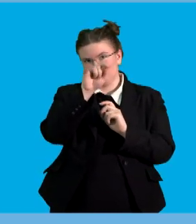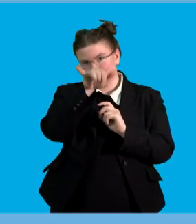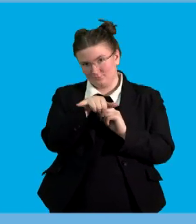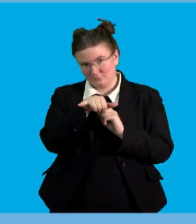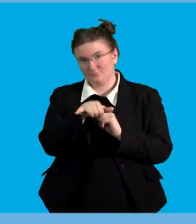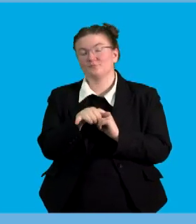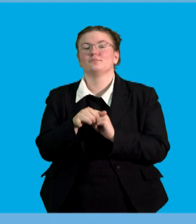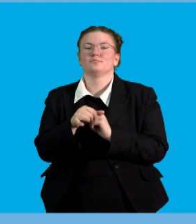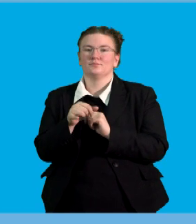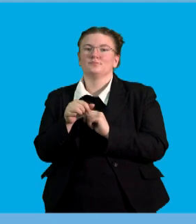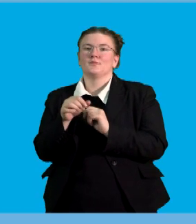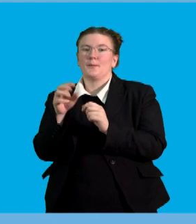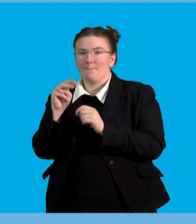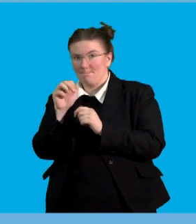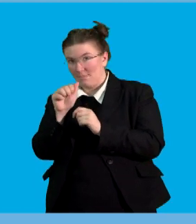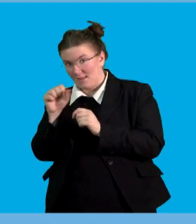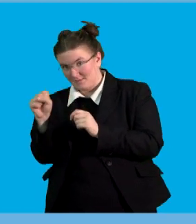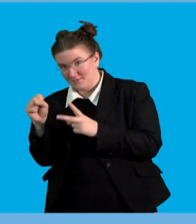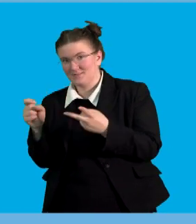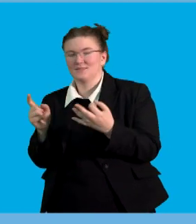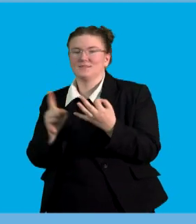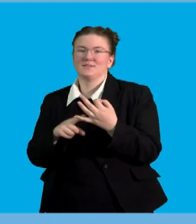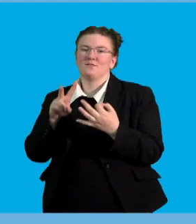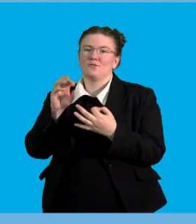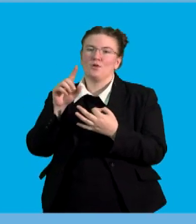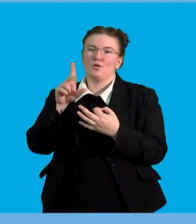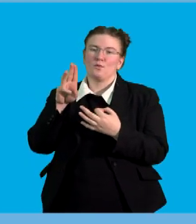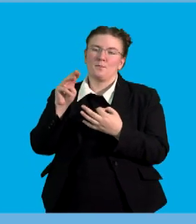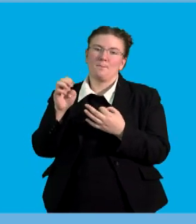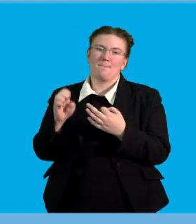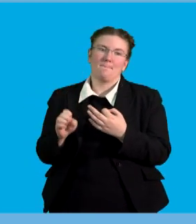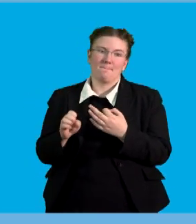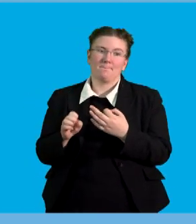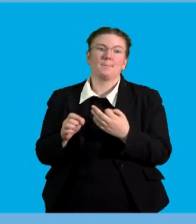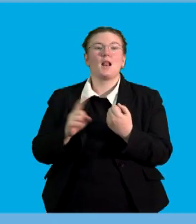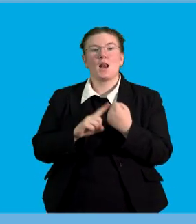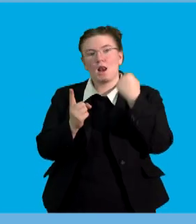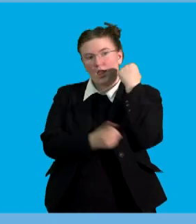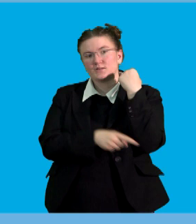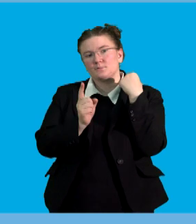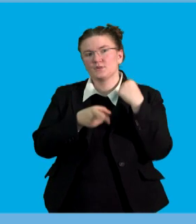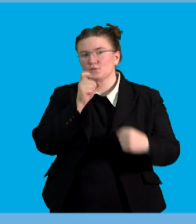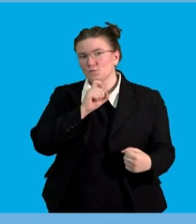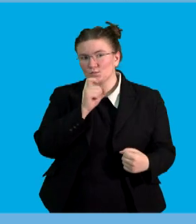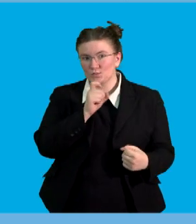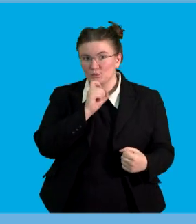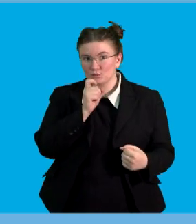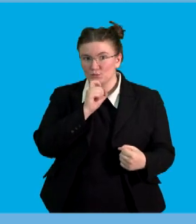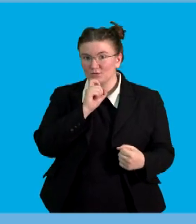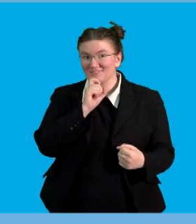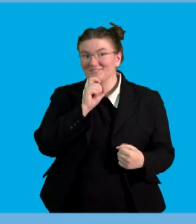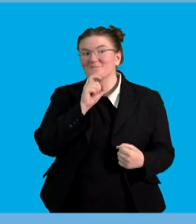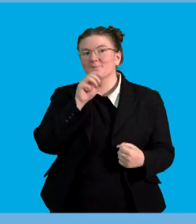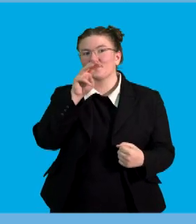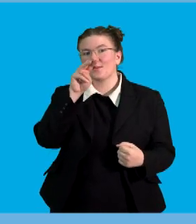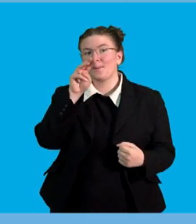same equation of density is equals to mass over volume. And then lastly, you need to be able to use the particle model to